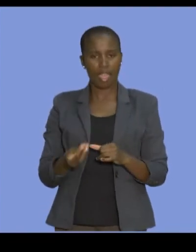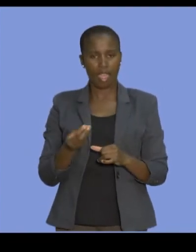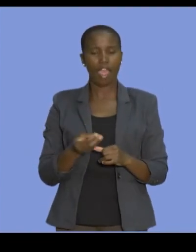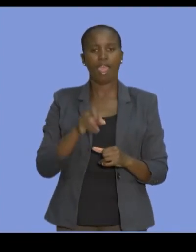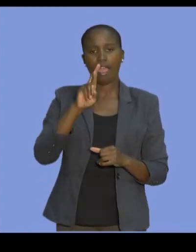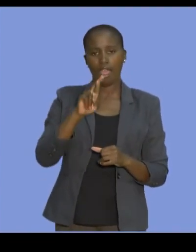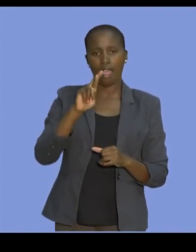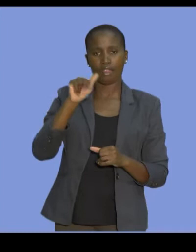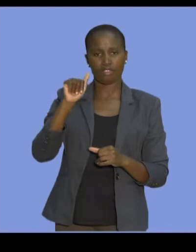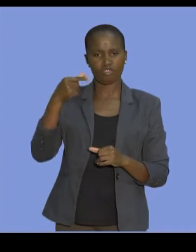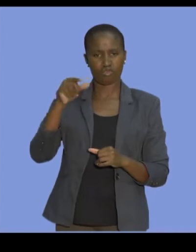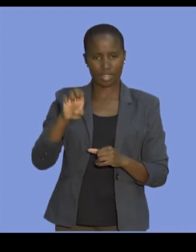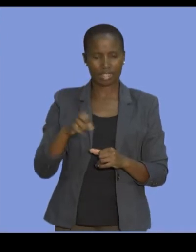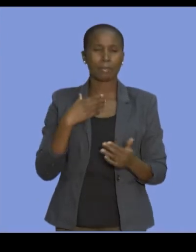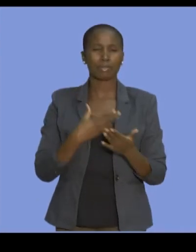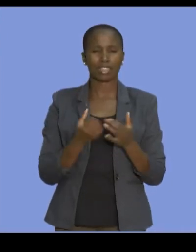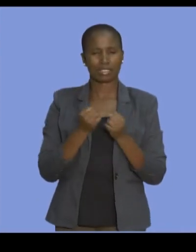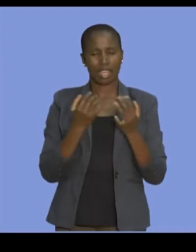interquartile range. Let's start with average.